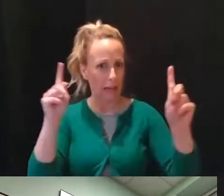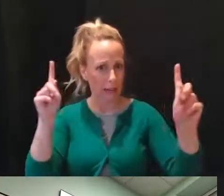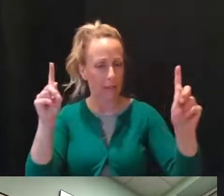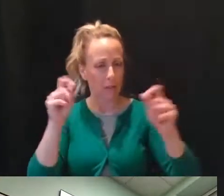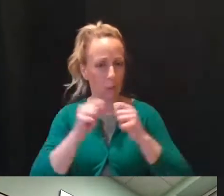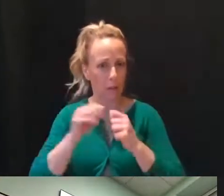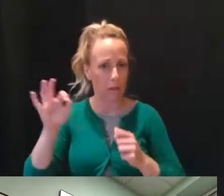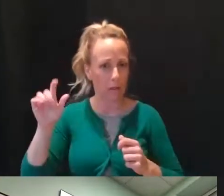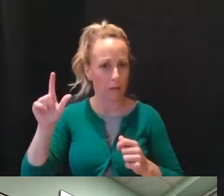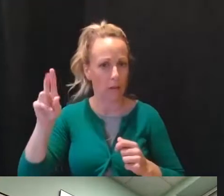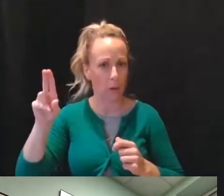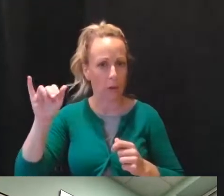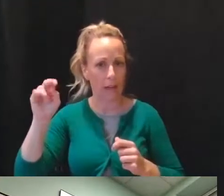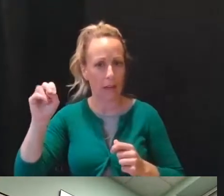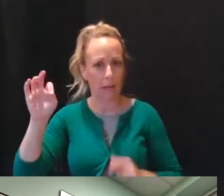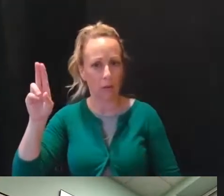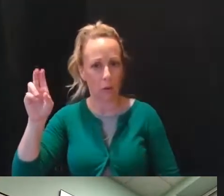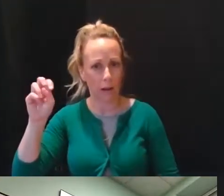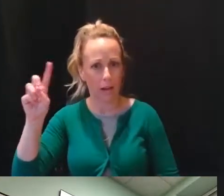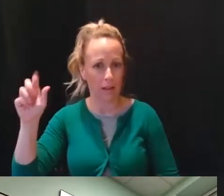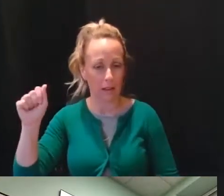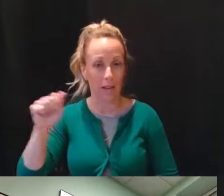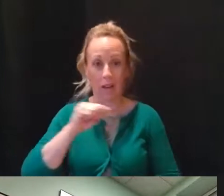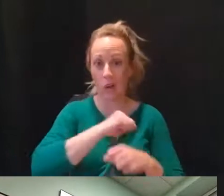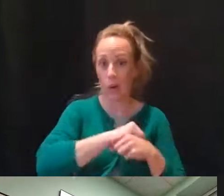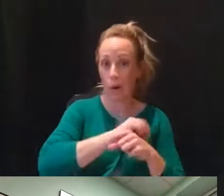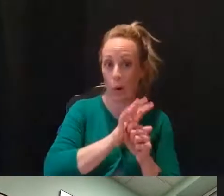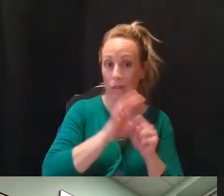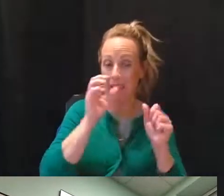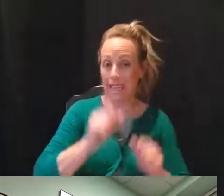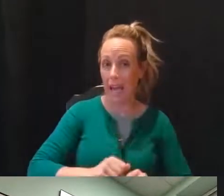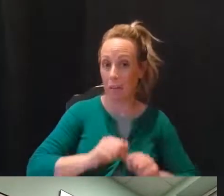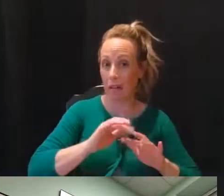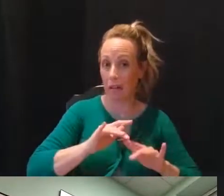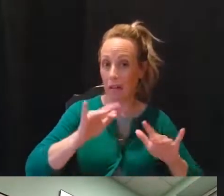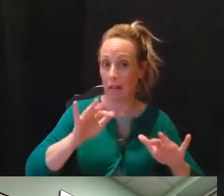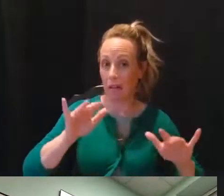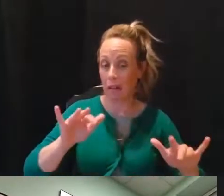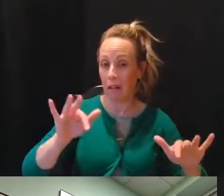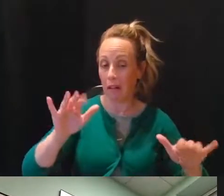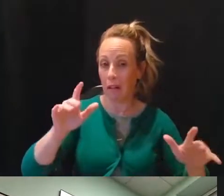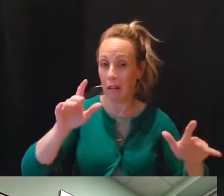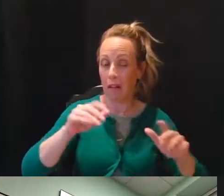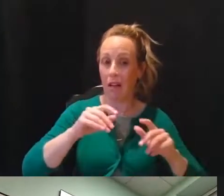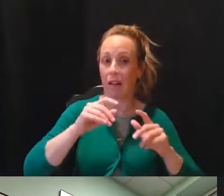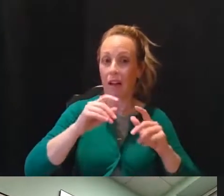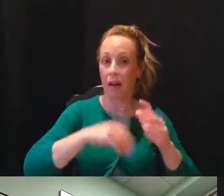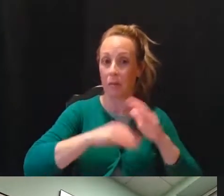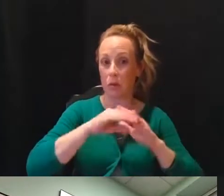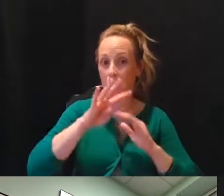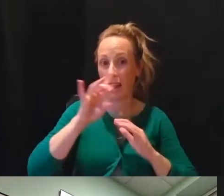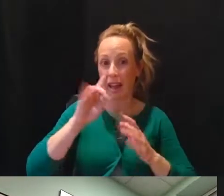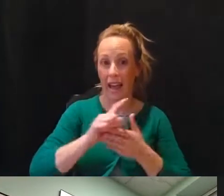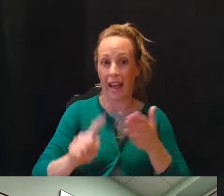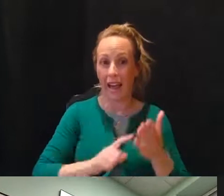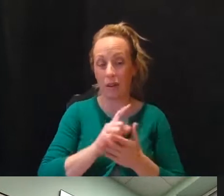influenza. COVID is transmitted for up to 48 hours before the first symptoms develop, and in maybe